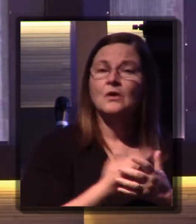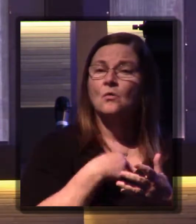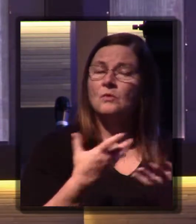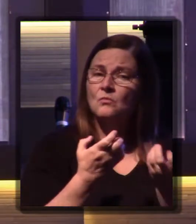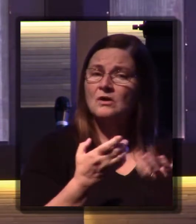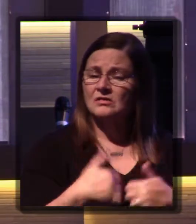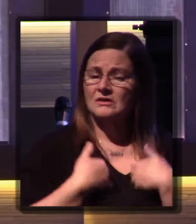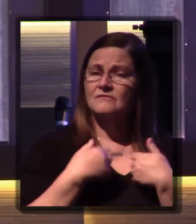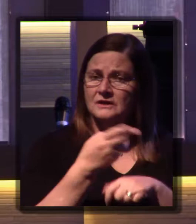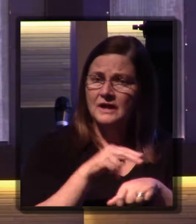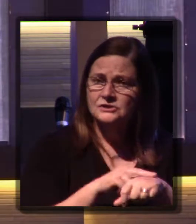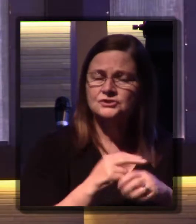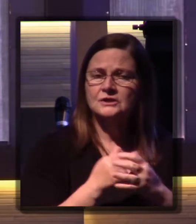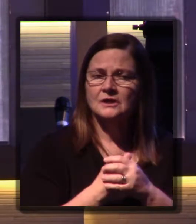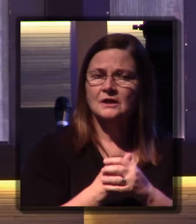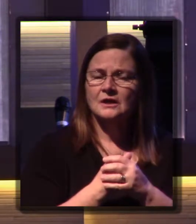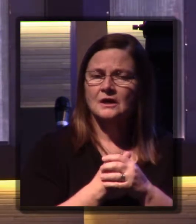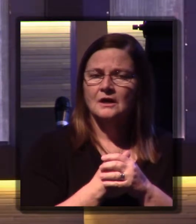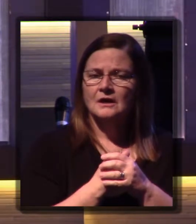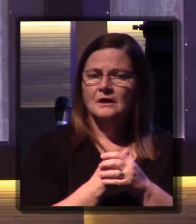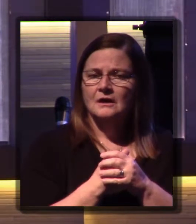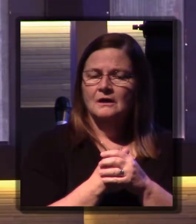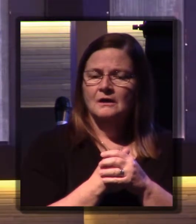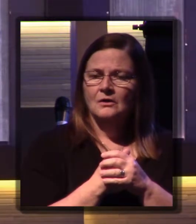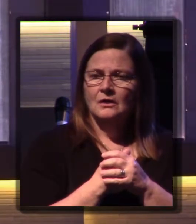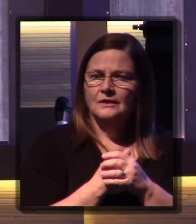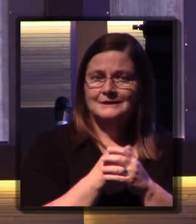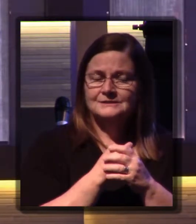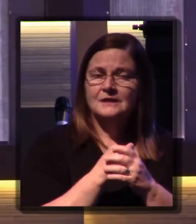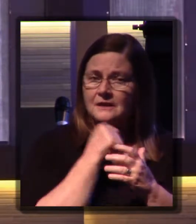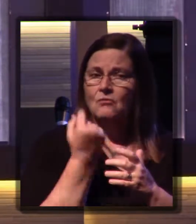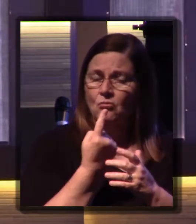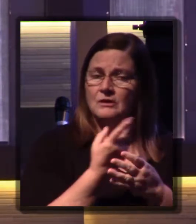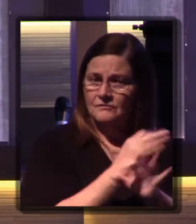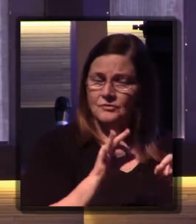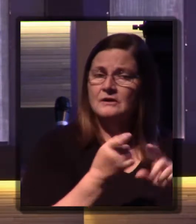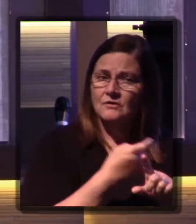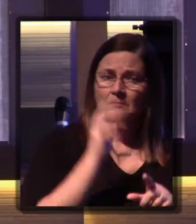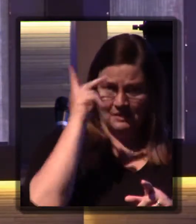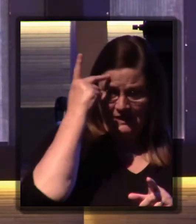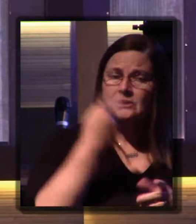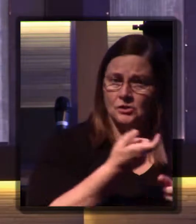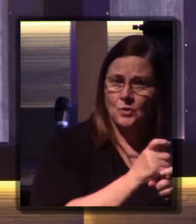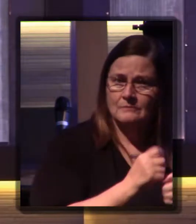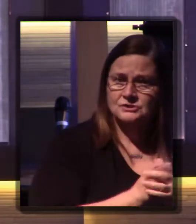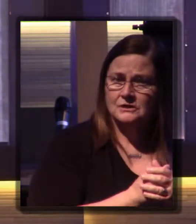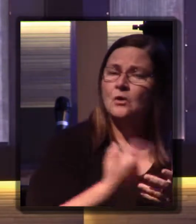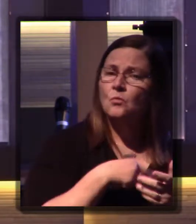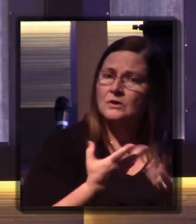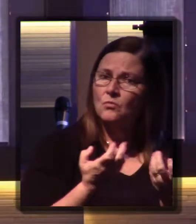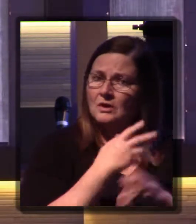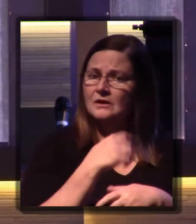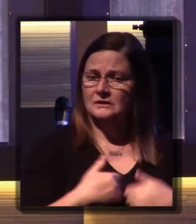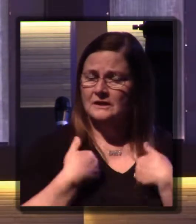We want to live not only in a nation that is, and we'll see this in the second chapter, we want to live in a nation that is not only free from political corruption, we want to